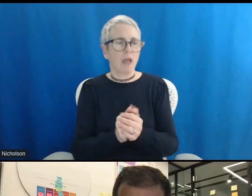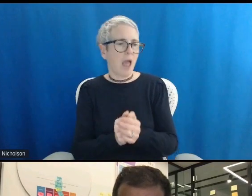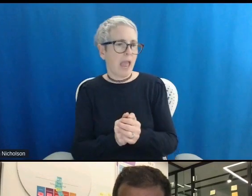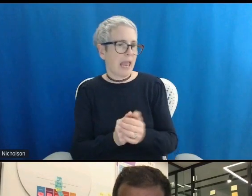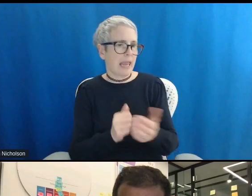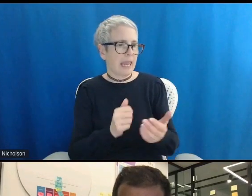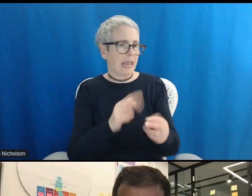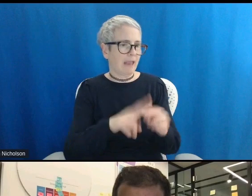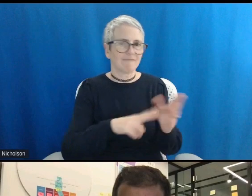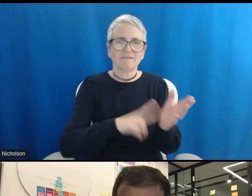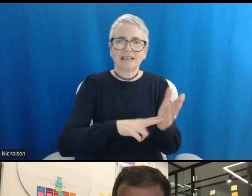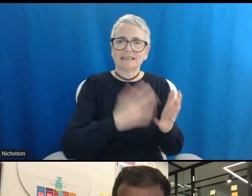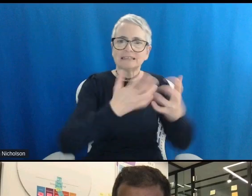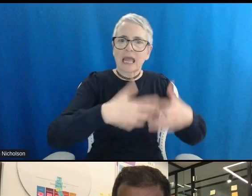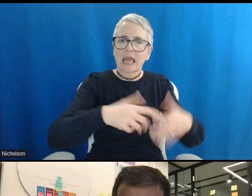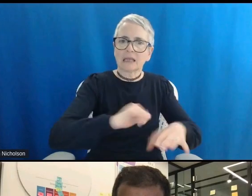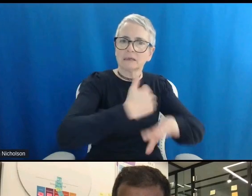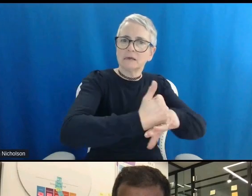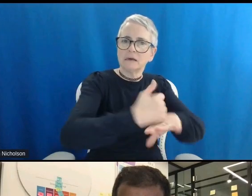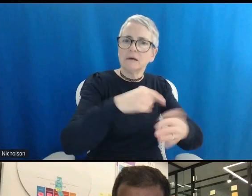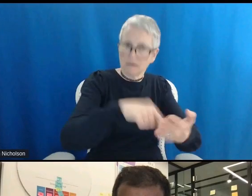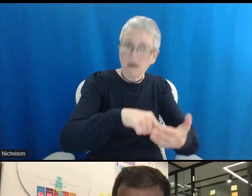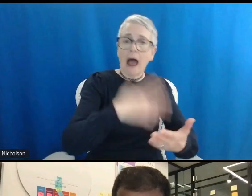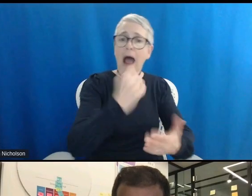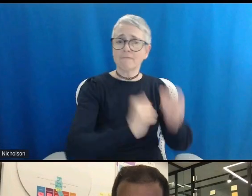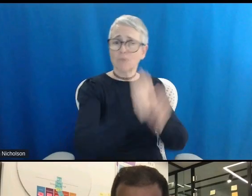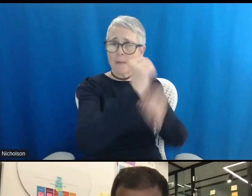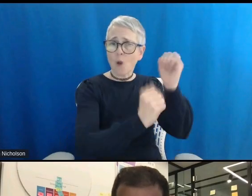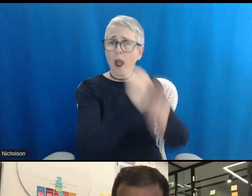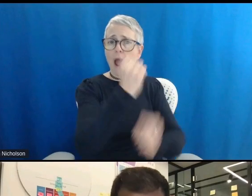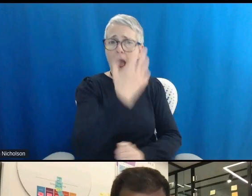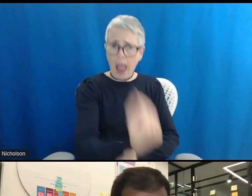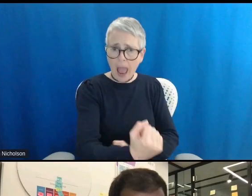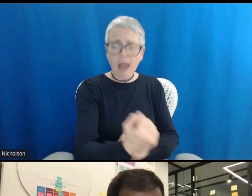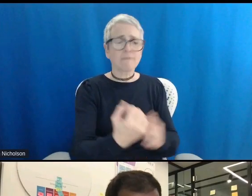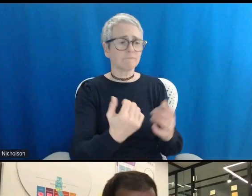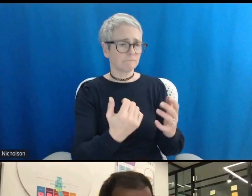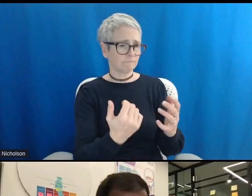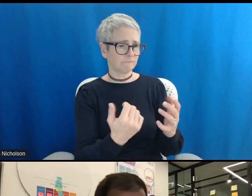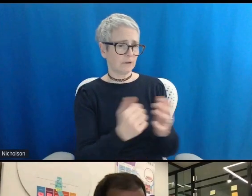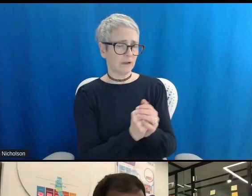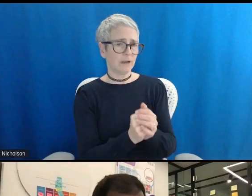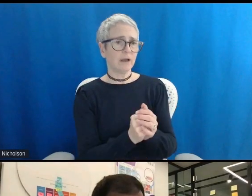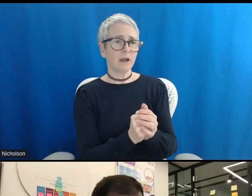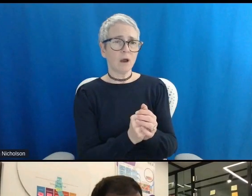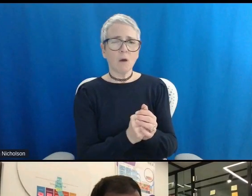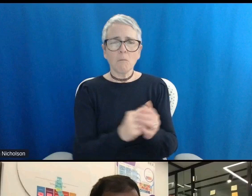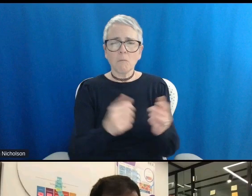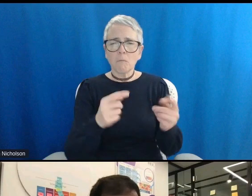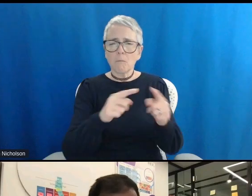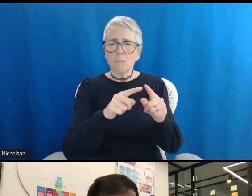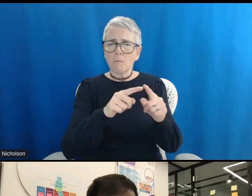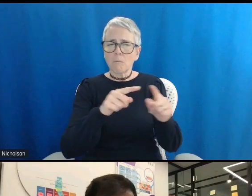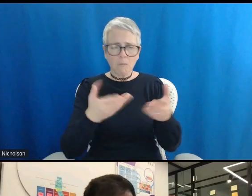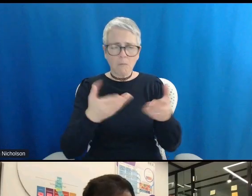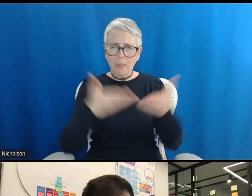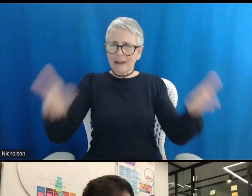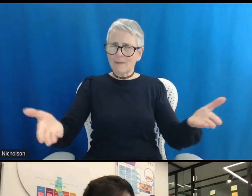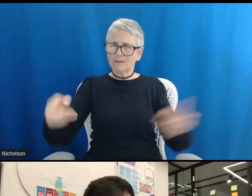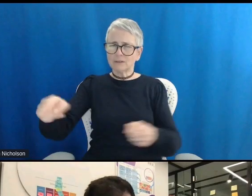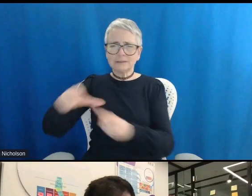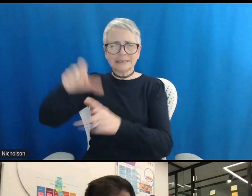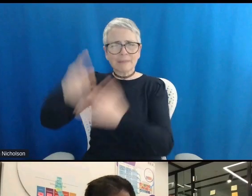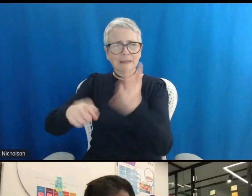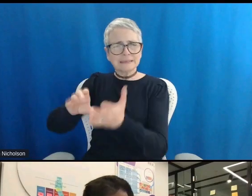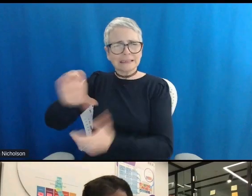in a country, there are already frameworks like the 2x frameworks for gender investment. What's the equivalent for disability investment? How do